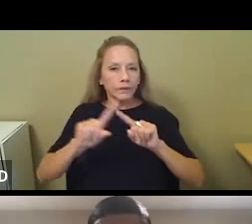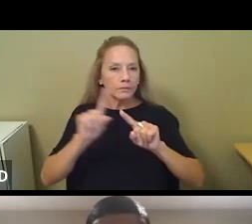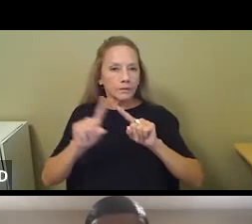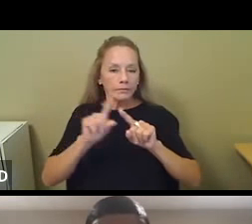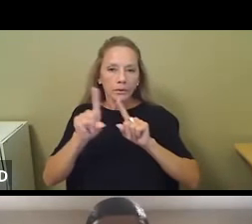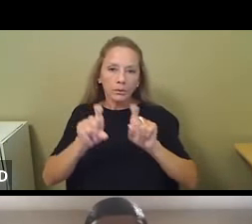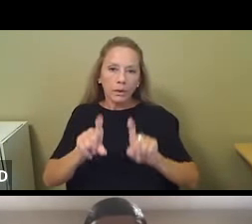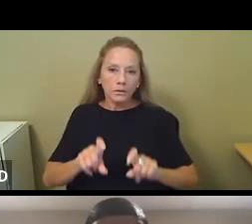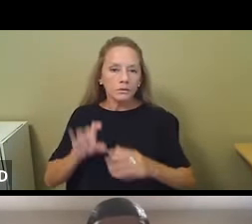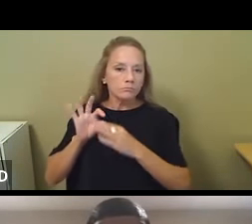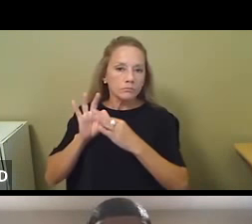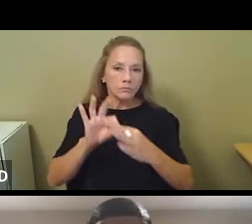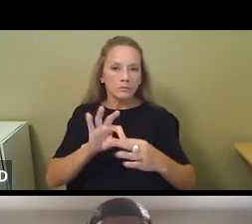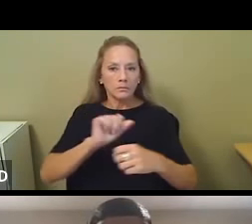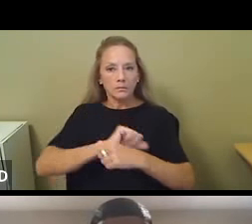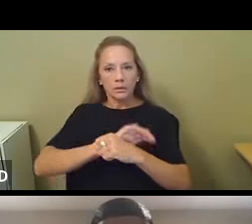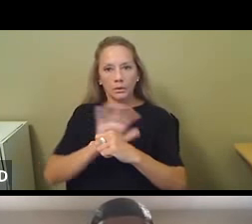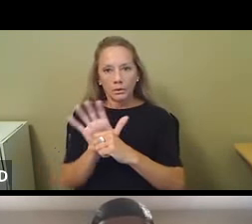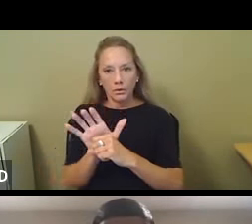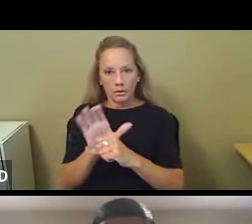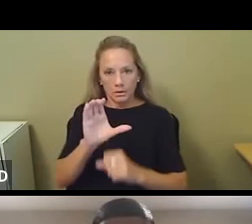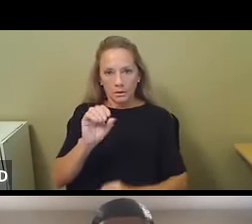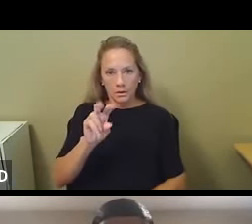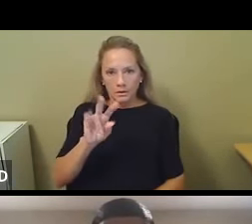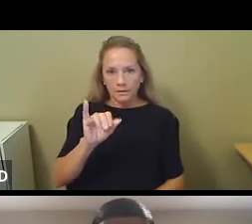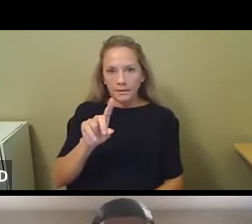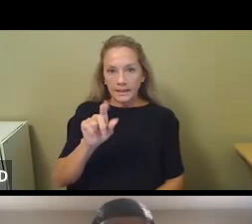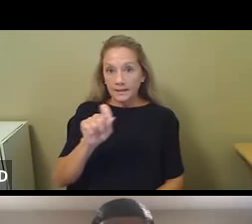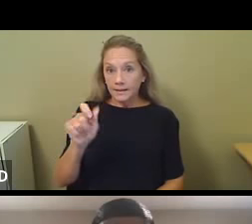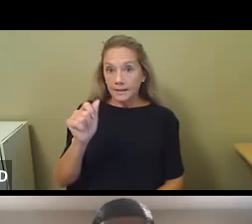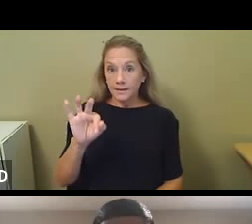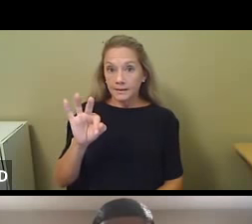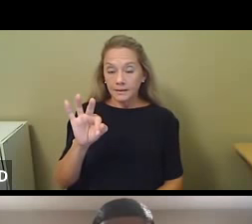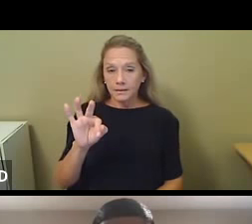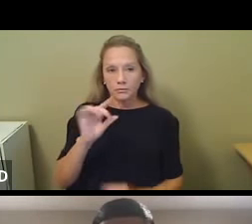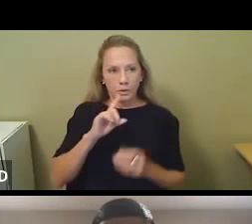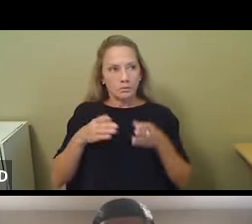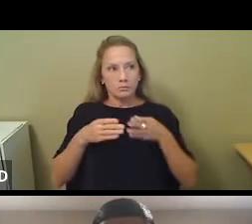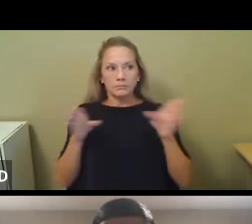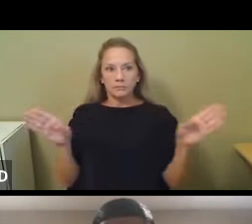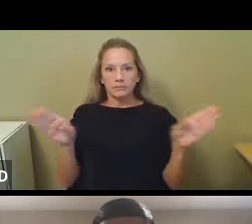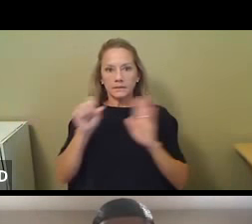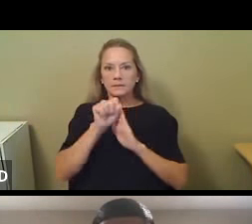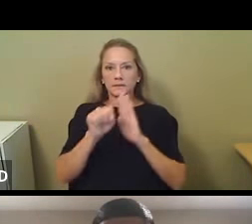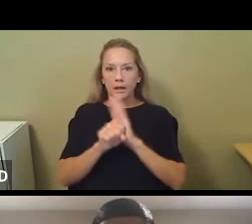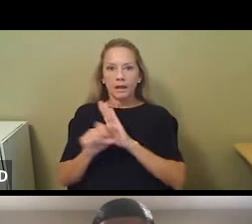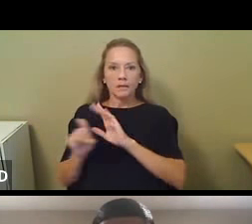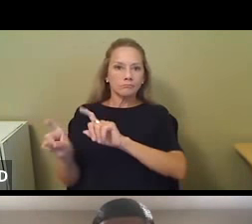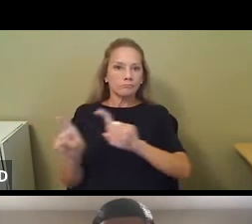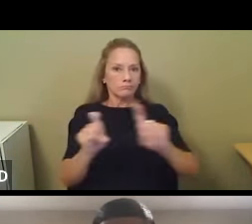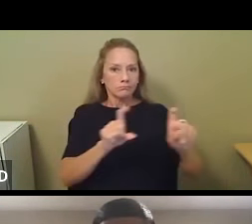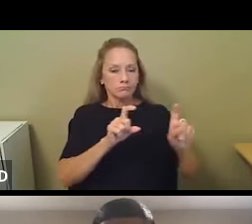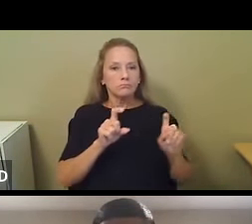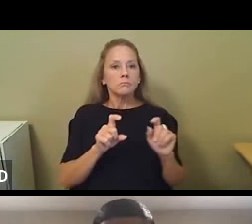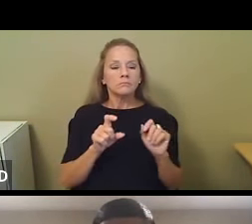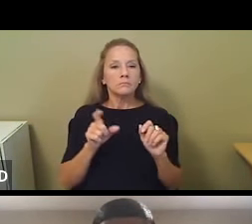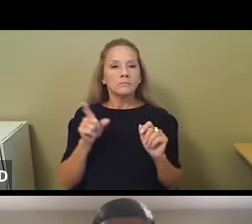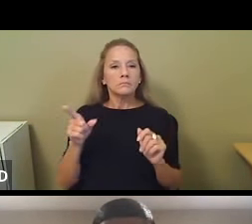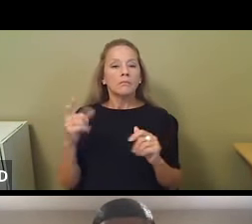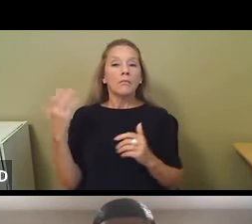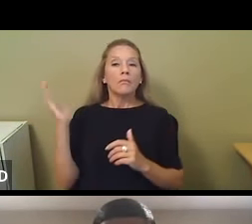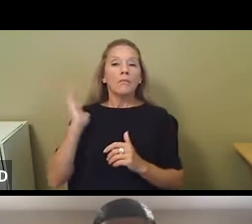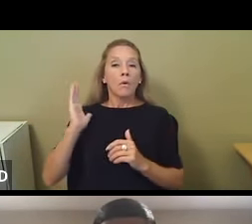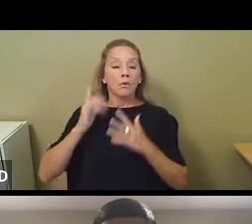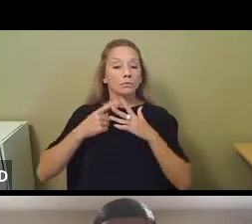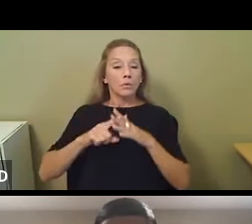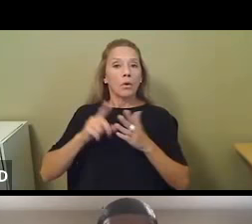to COVID-19 that's been done across the entire state. And they were initially doing it every 2 weeks, and then they